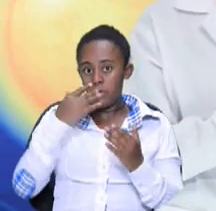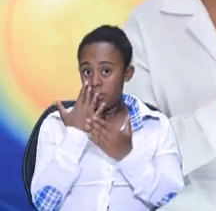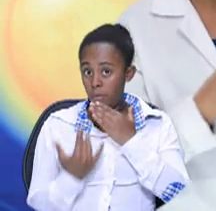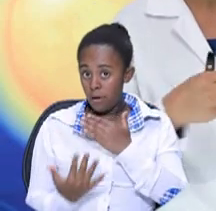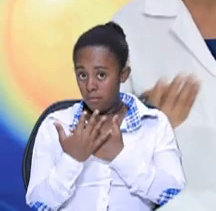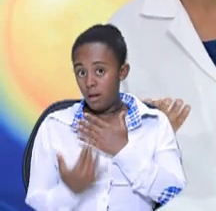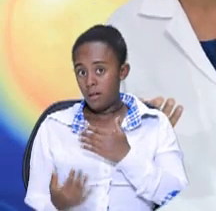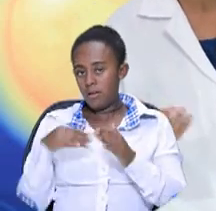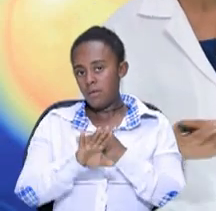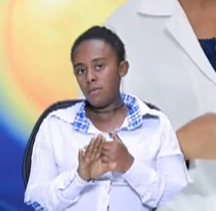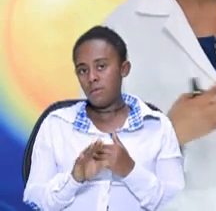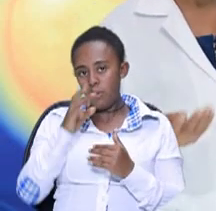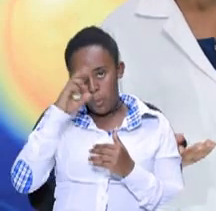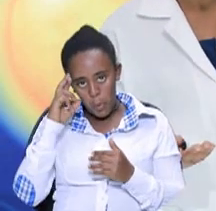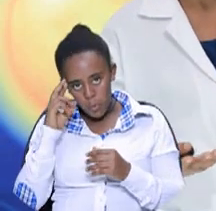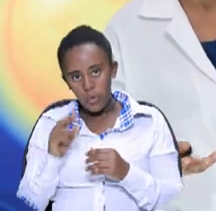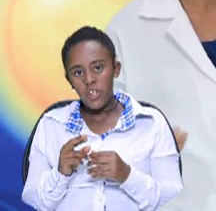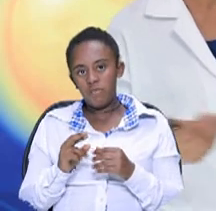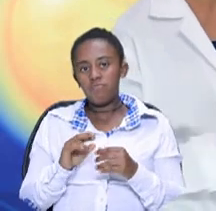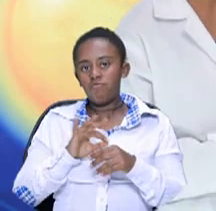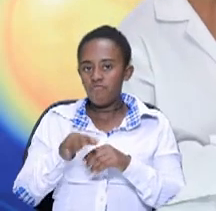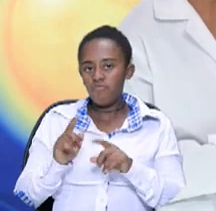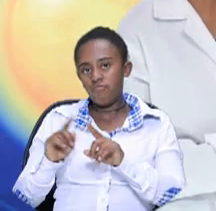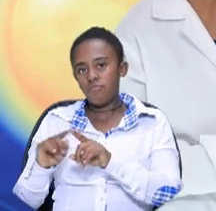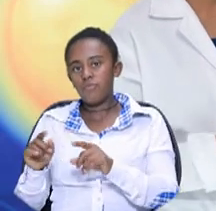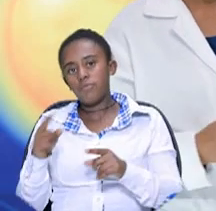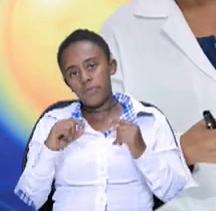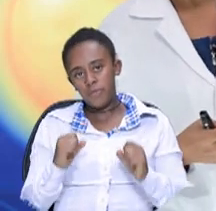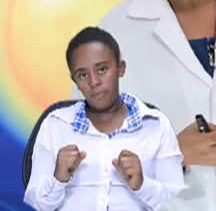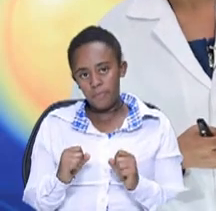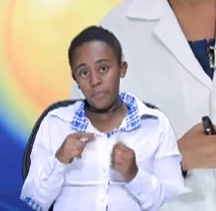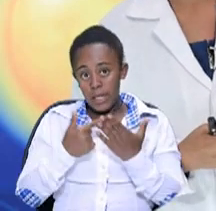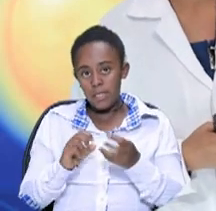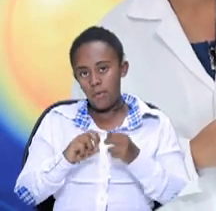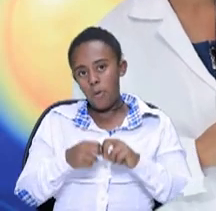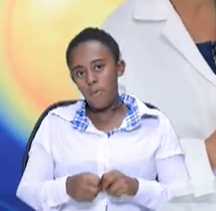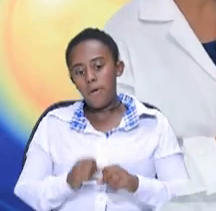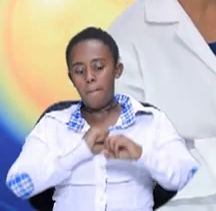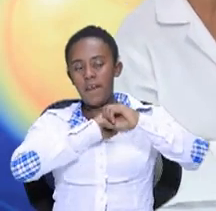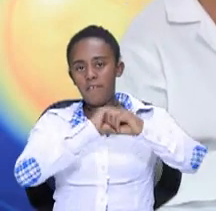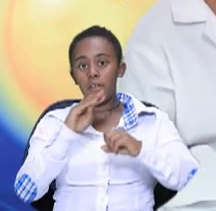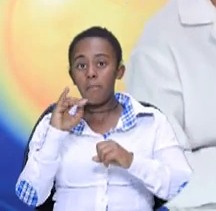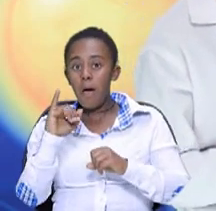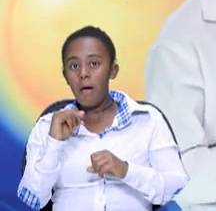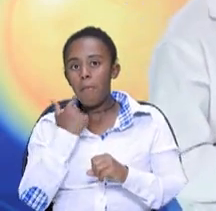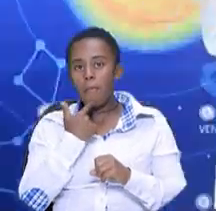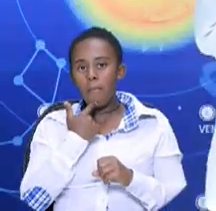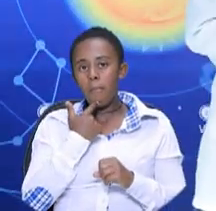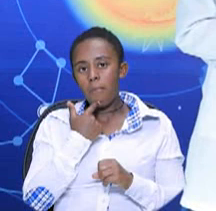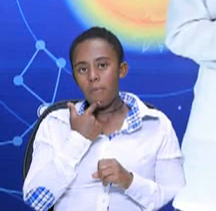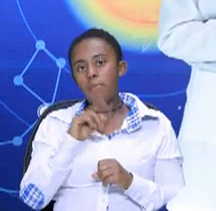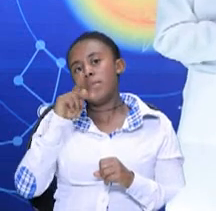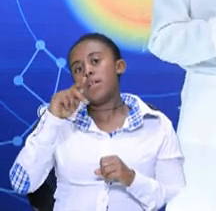blood, and finally they will cause infection to our body. This problem can be prevented by the